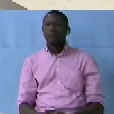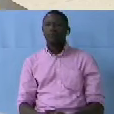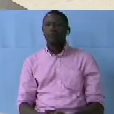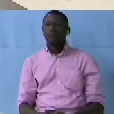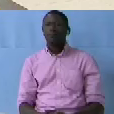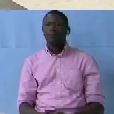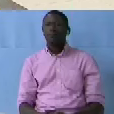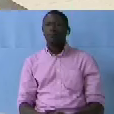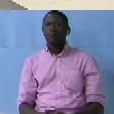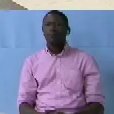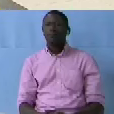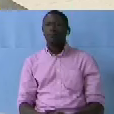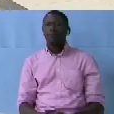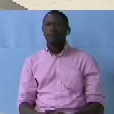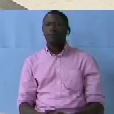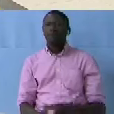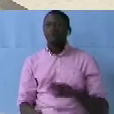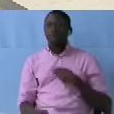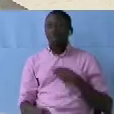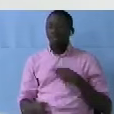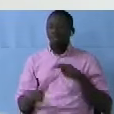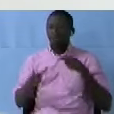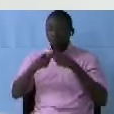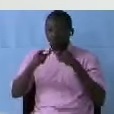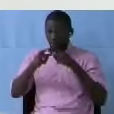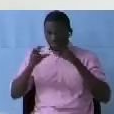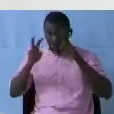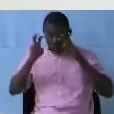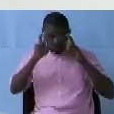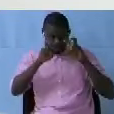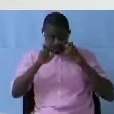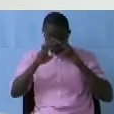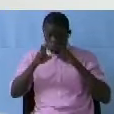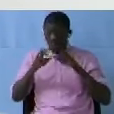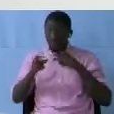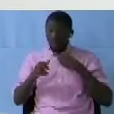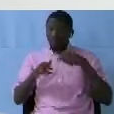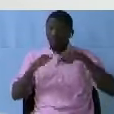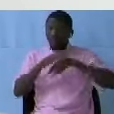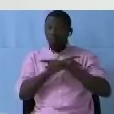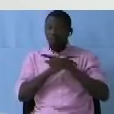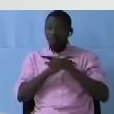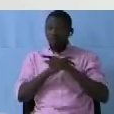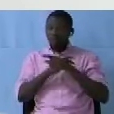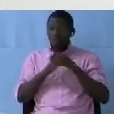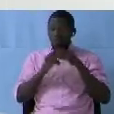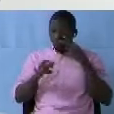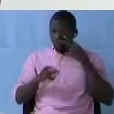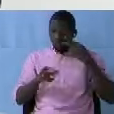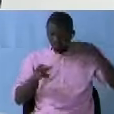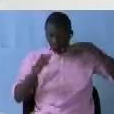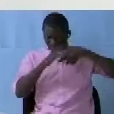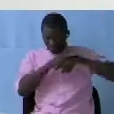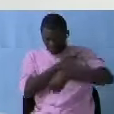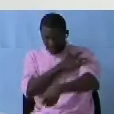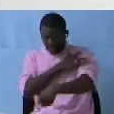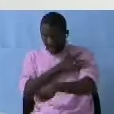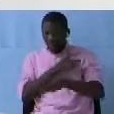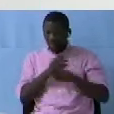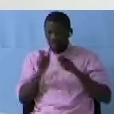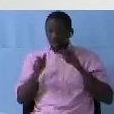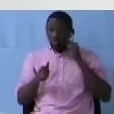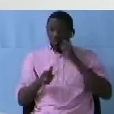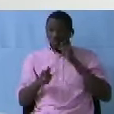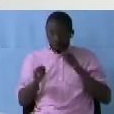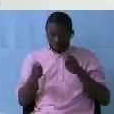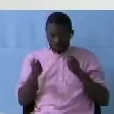Then vaginal examination including digital examination or speculum to look inside, that's also for that